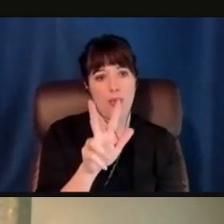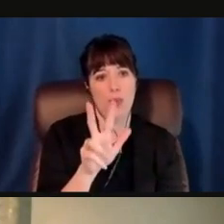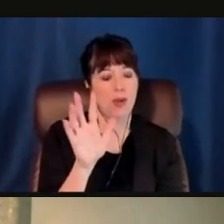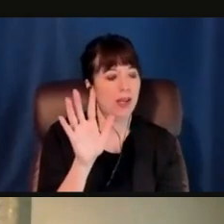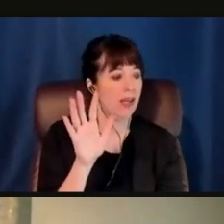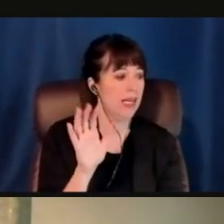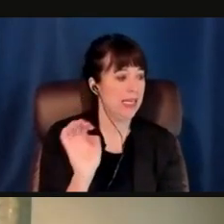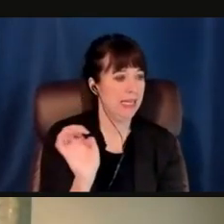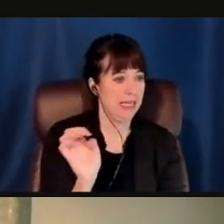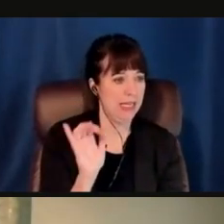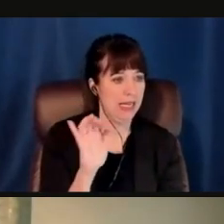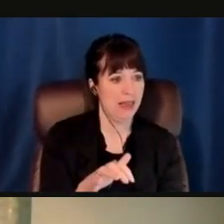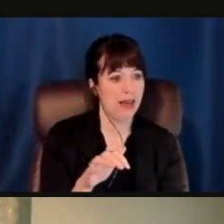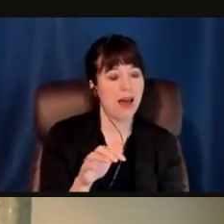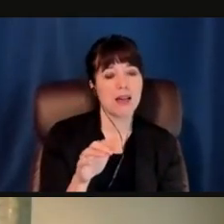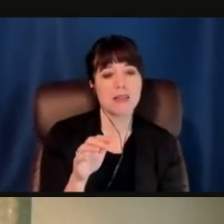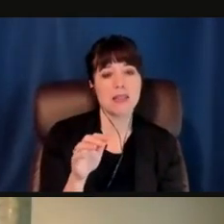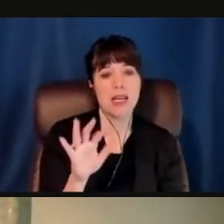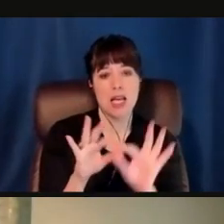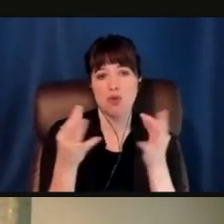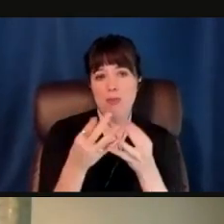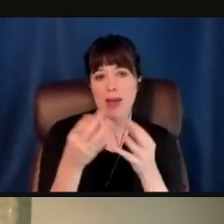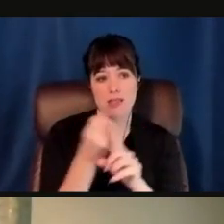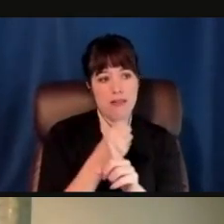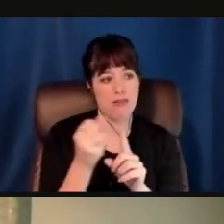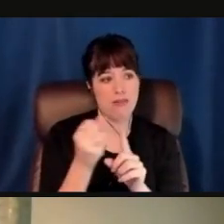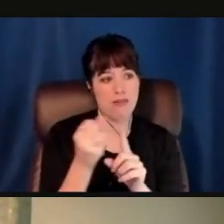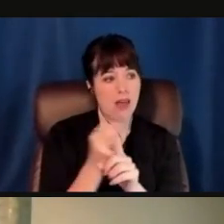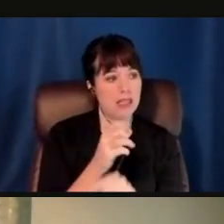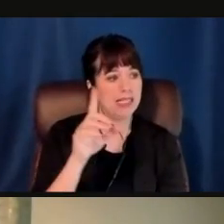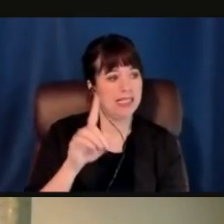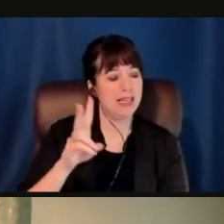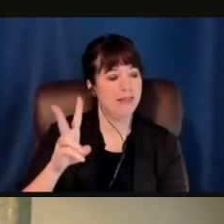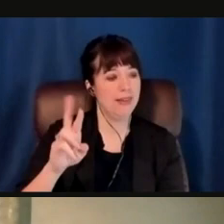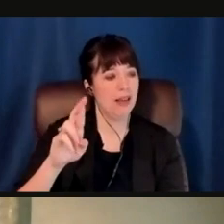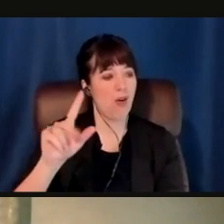the Domestic Violence Response Team, or DVRT, Stop Violence